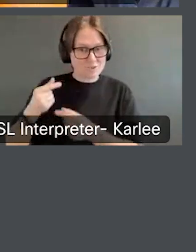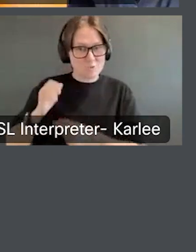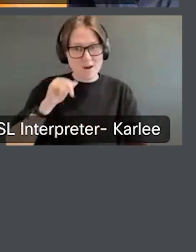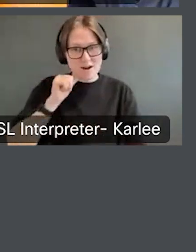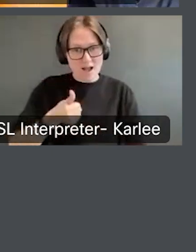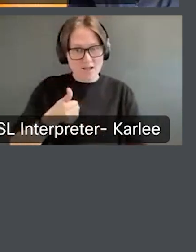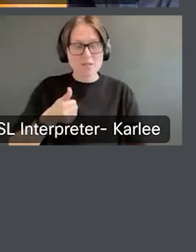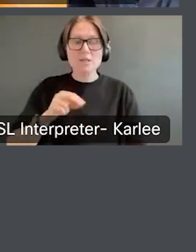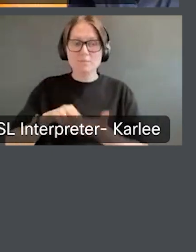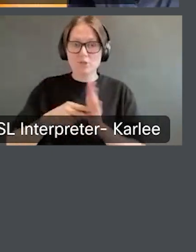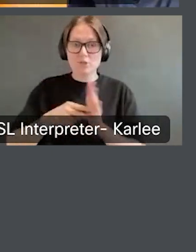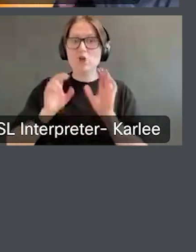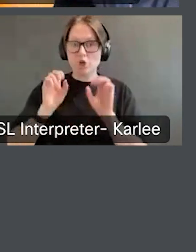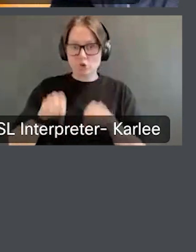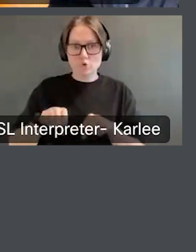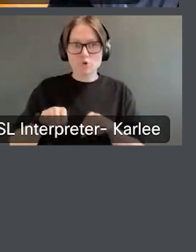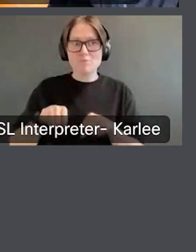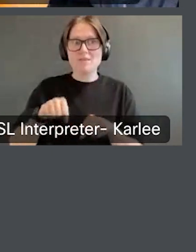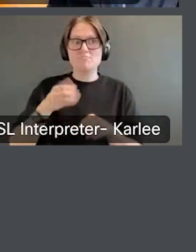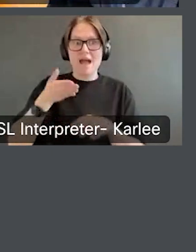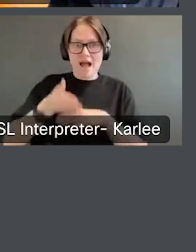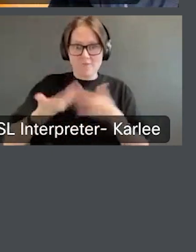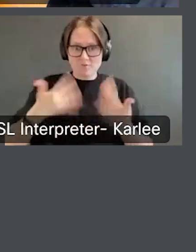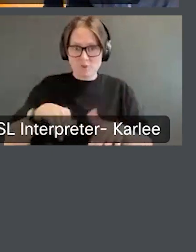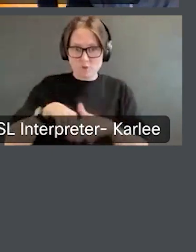at, well after birth. So